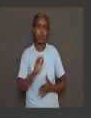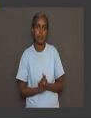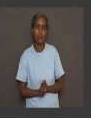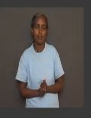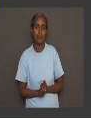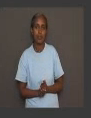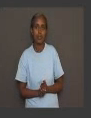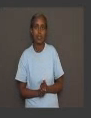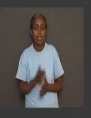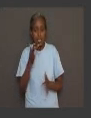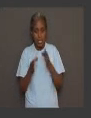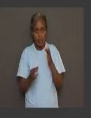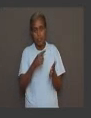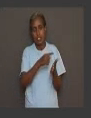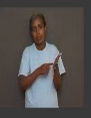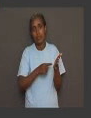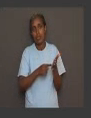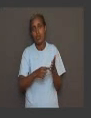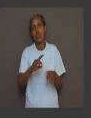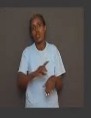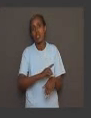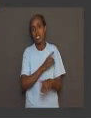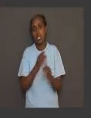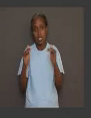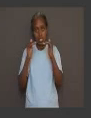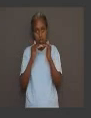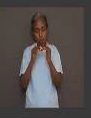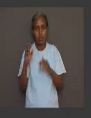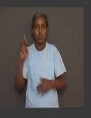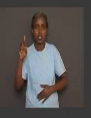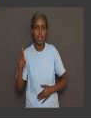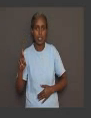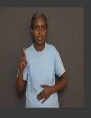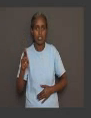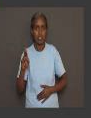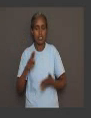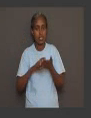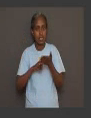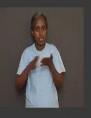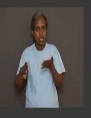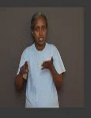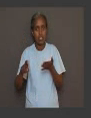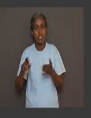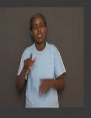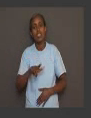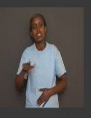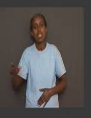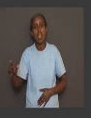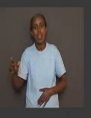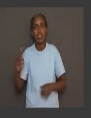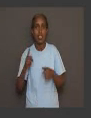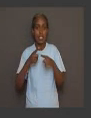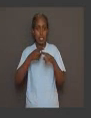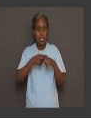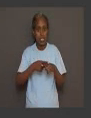If the perpendicular distance is equal to the radius, then the line intersects the circle